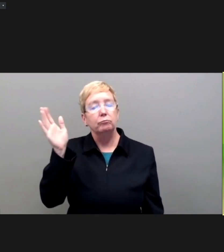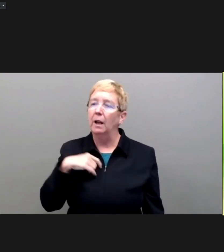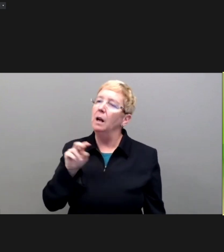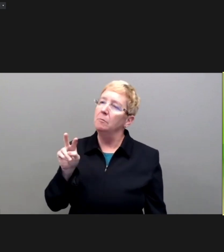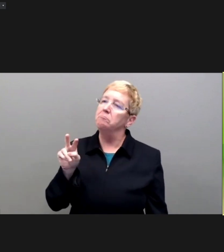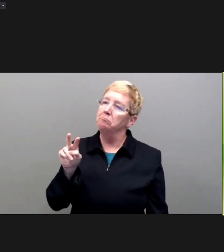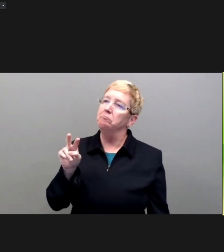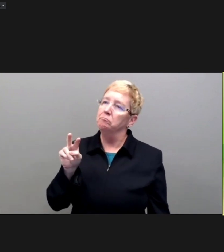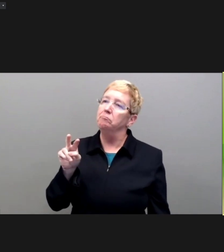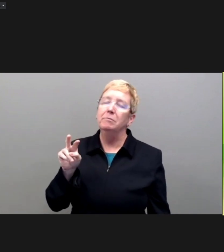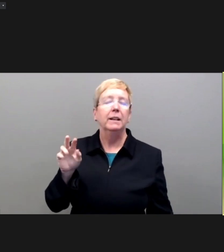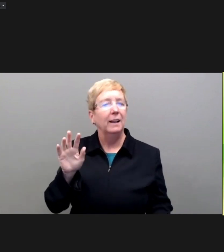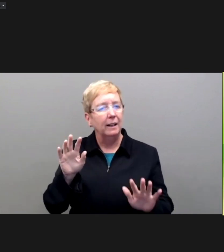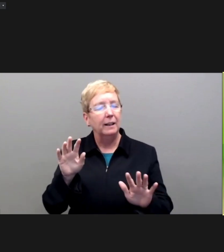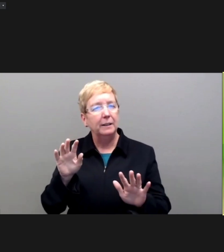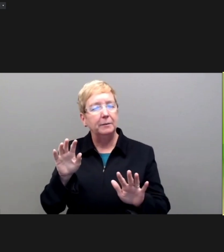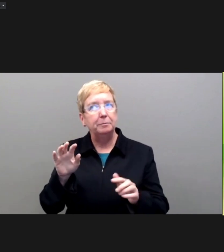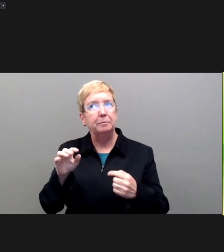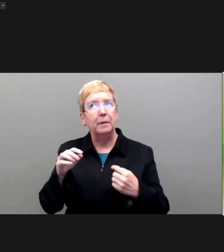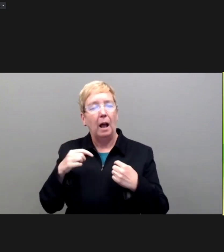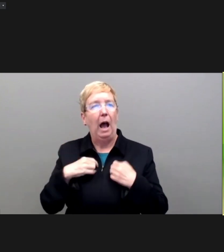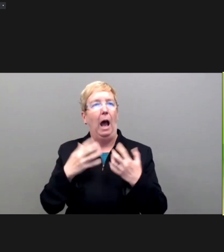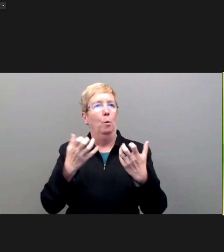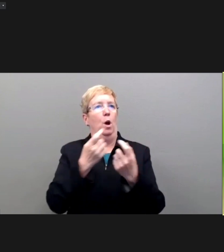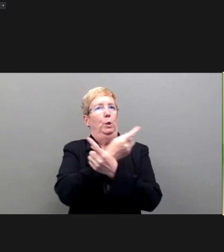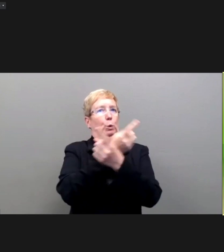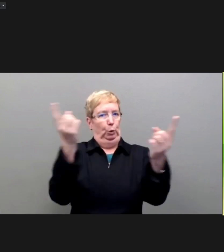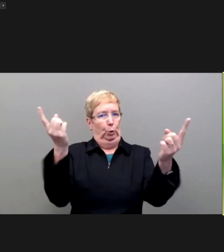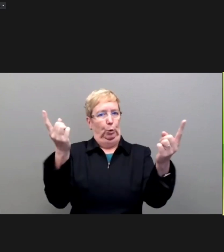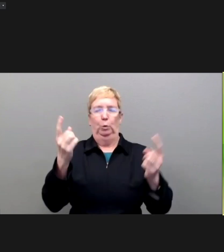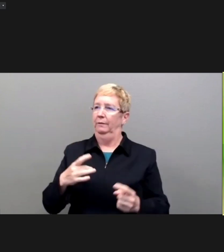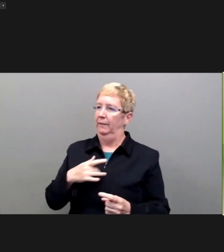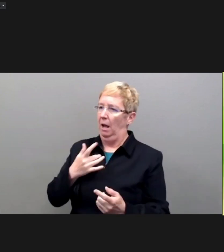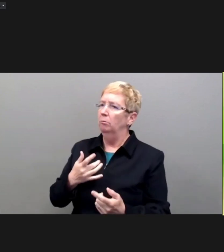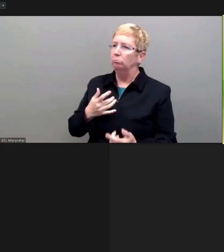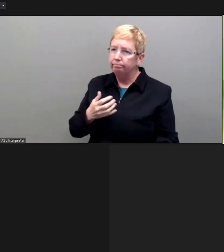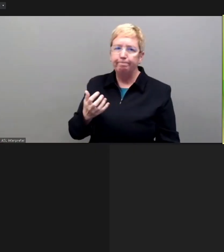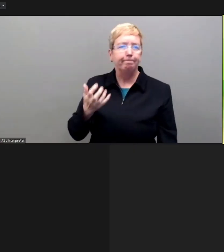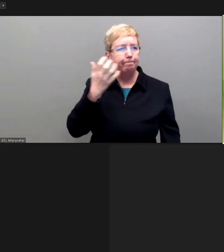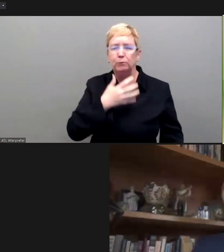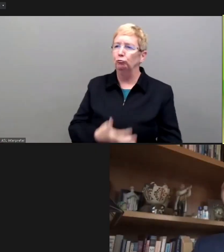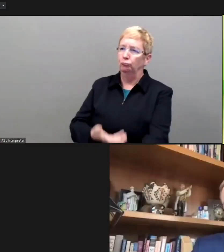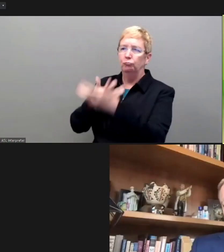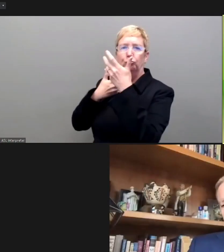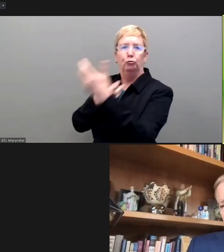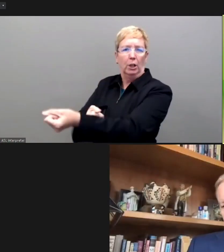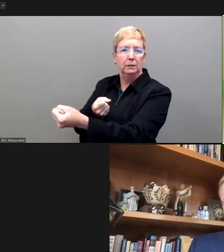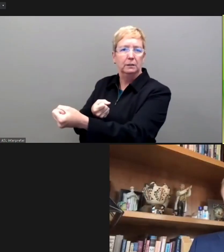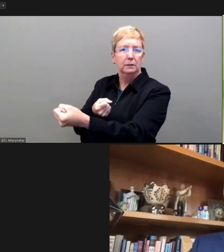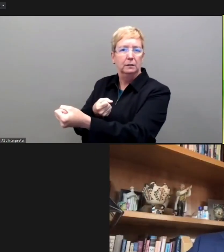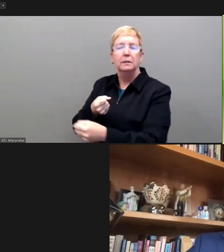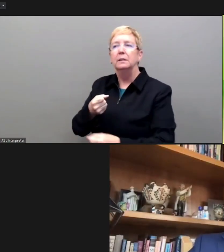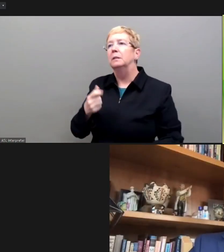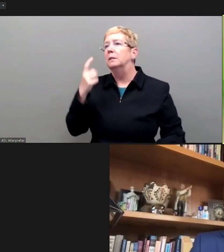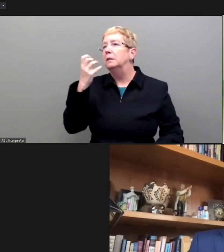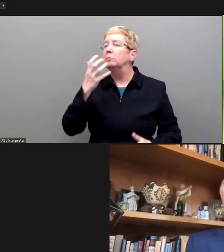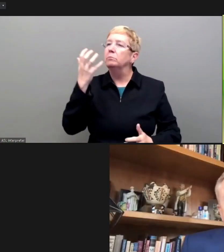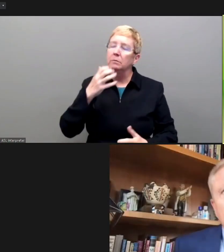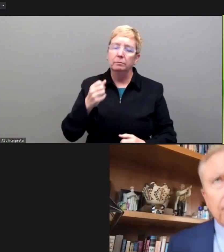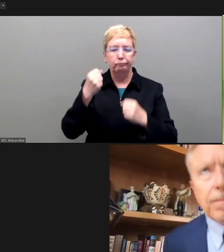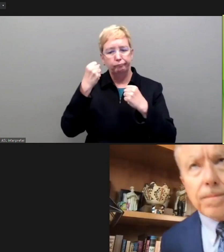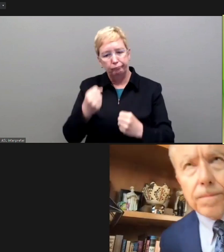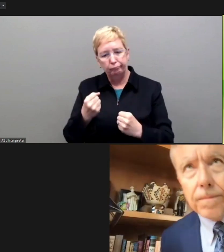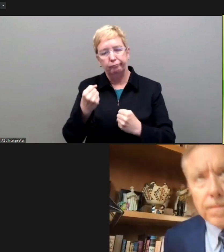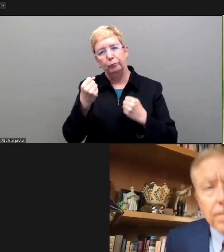I want New Mexicans, like I do, to feel incredibly confident about the amount of research and scientific